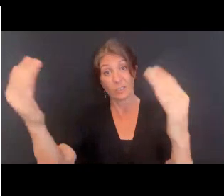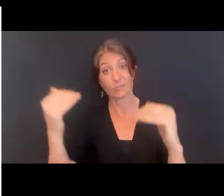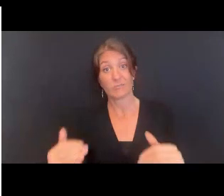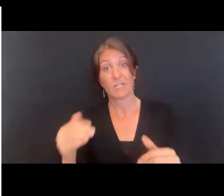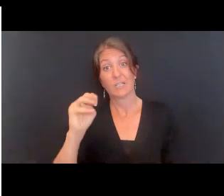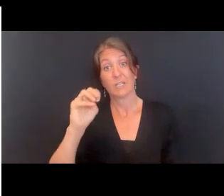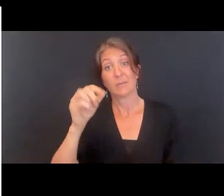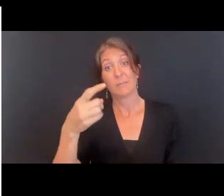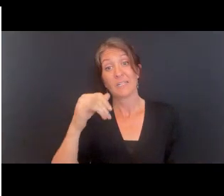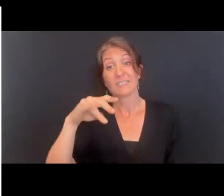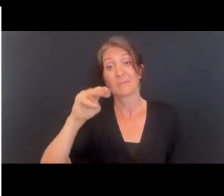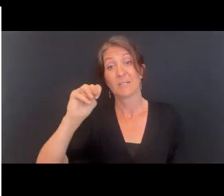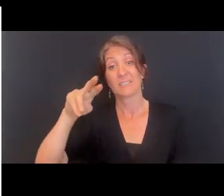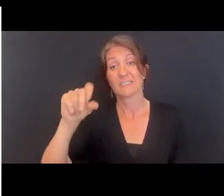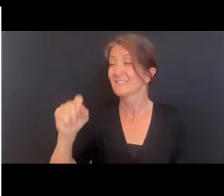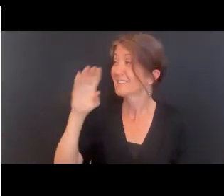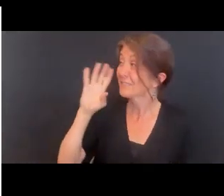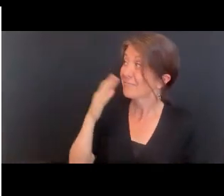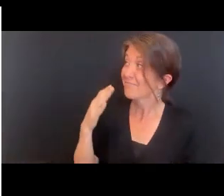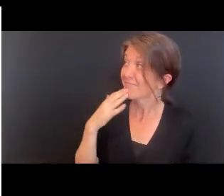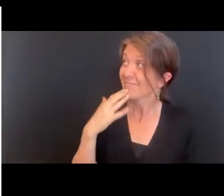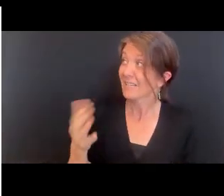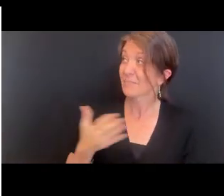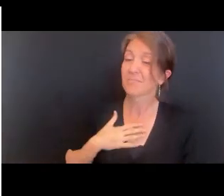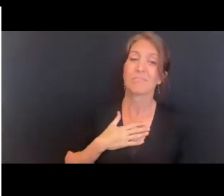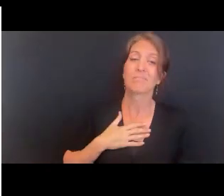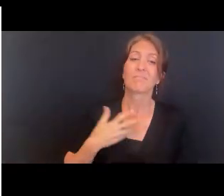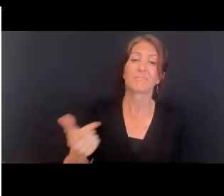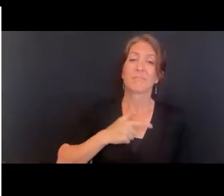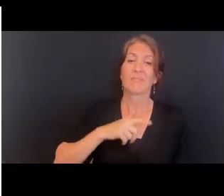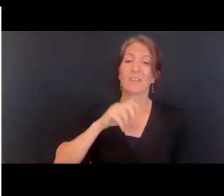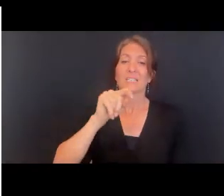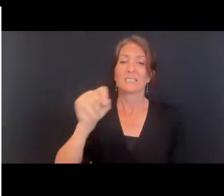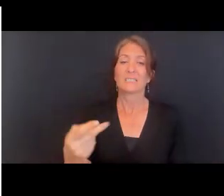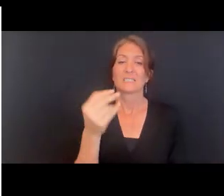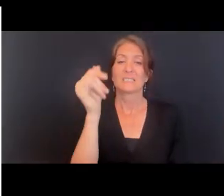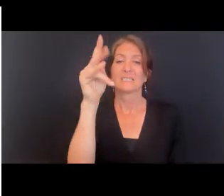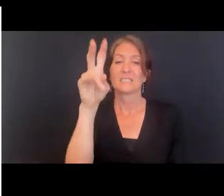you, Priska. Hi, my name is Stephanie Burkhead. I work in community